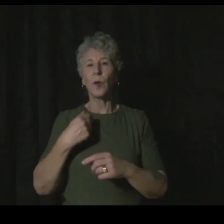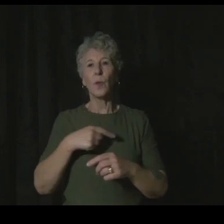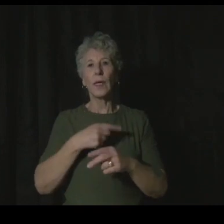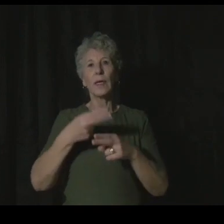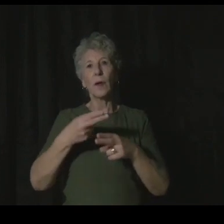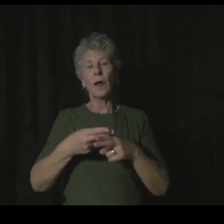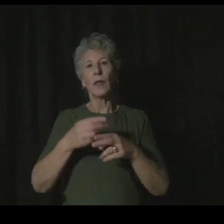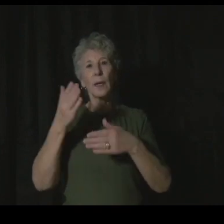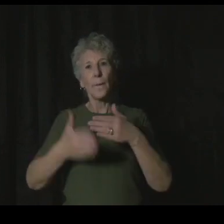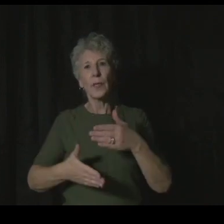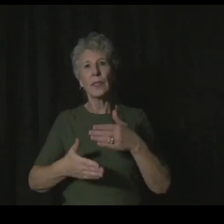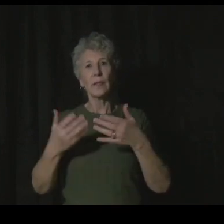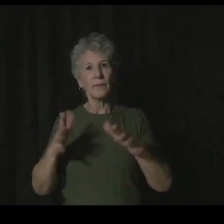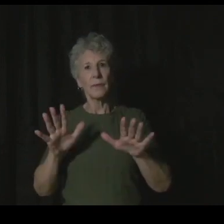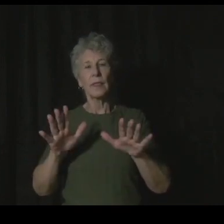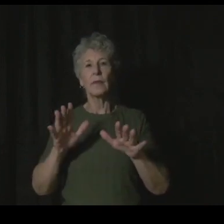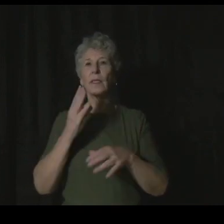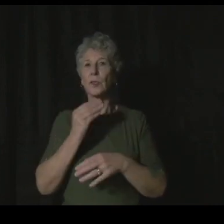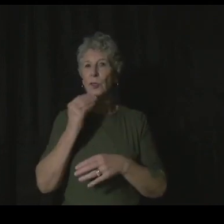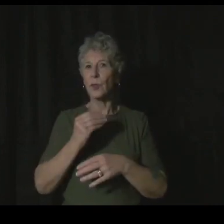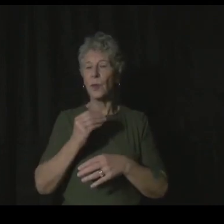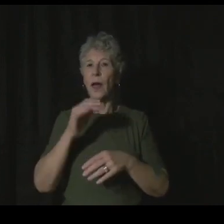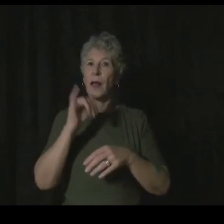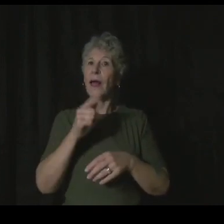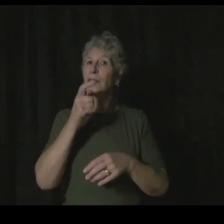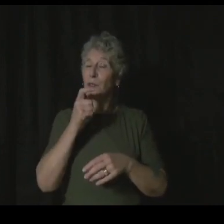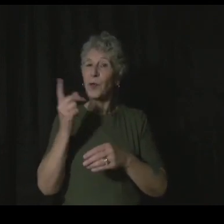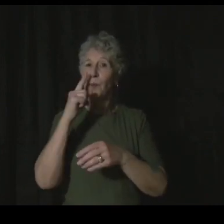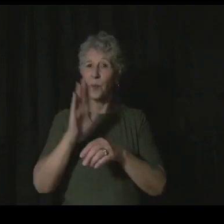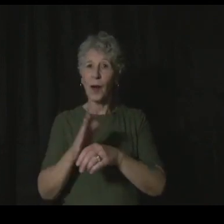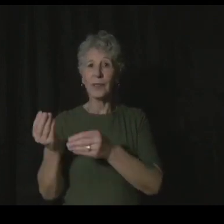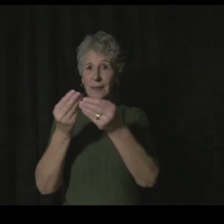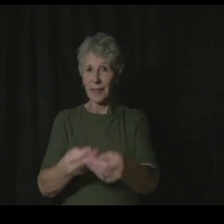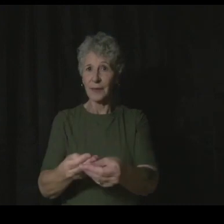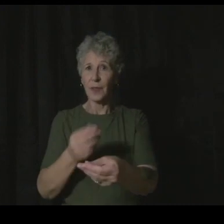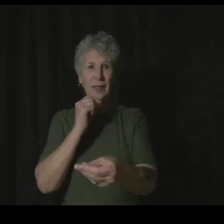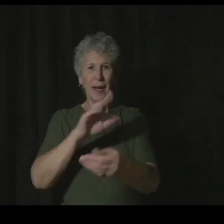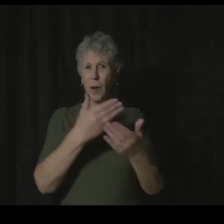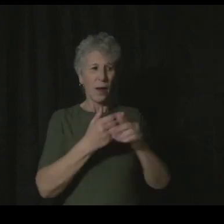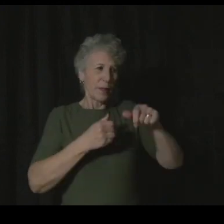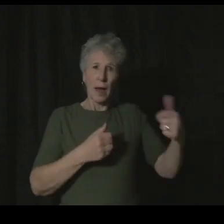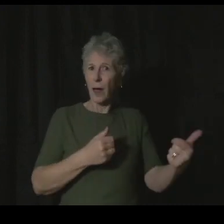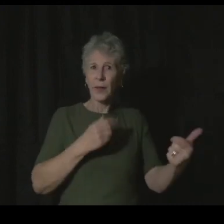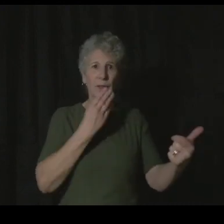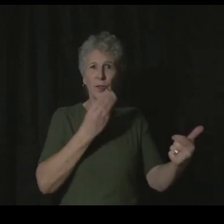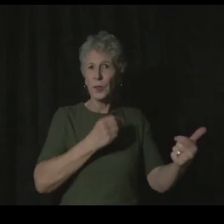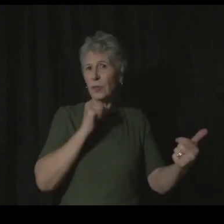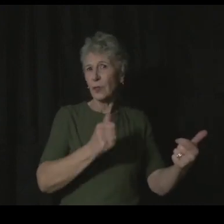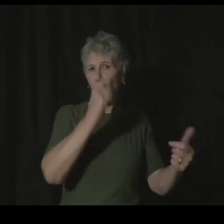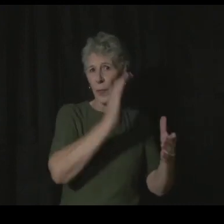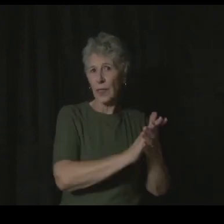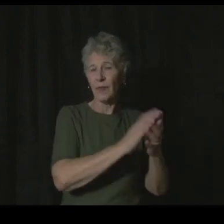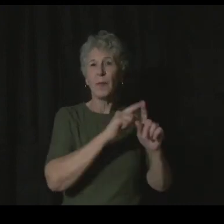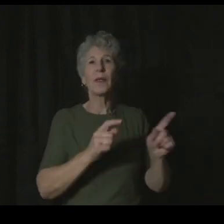completed Jew. Messianic Jew. And that's who the promise is given to. Not to all the others Jews who don't believe, but to the